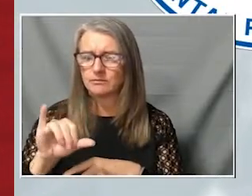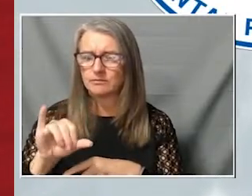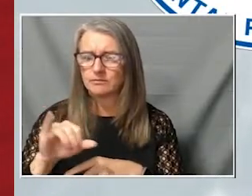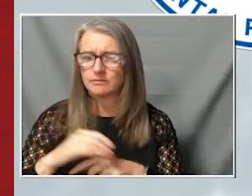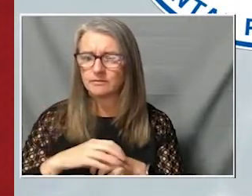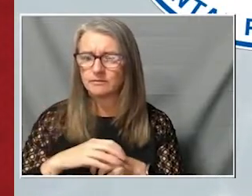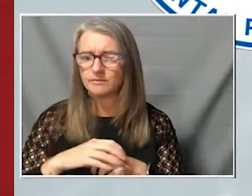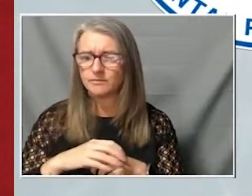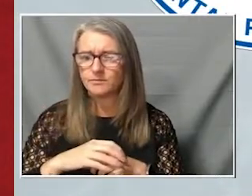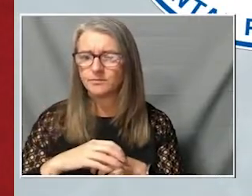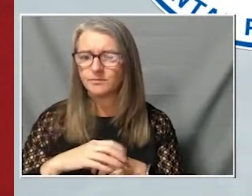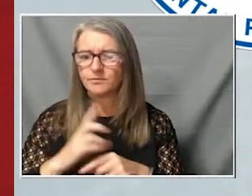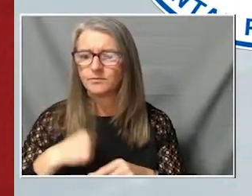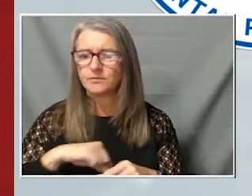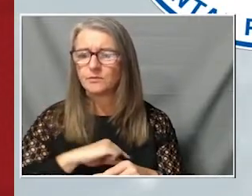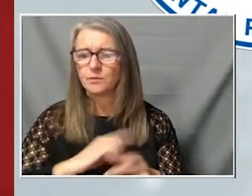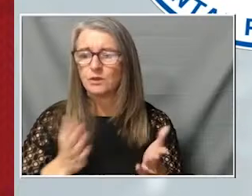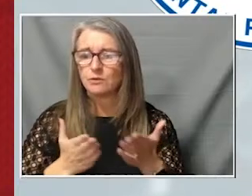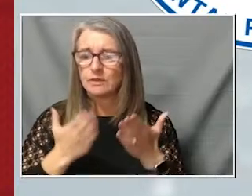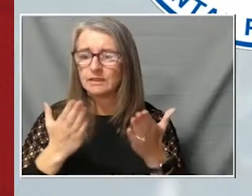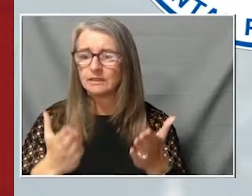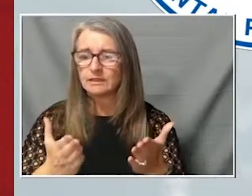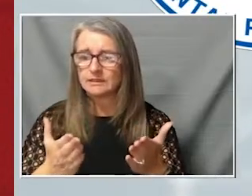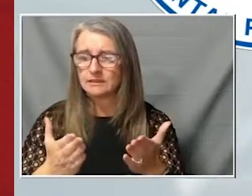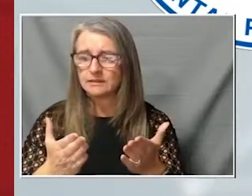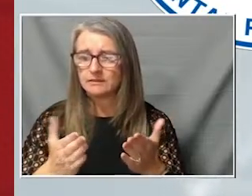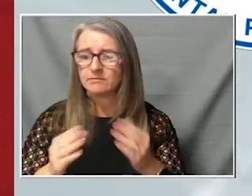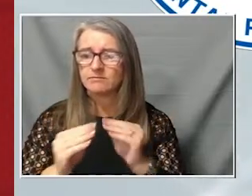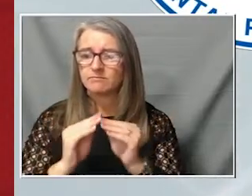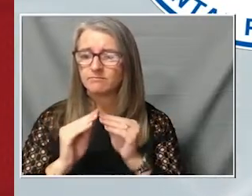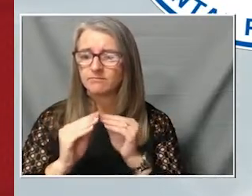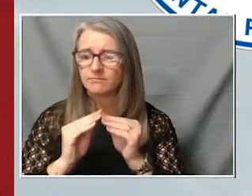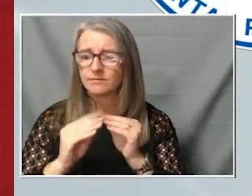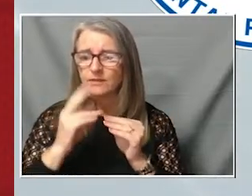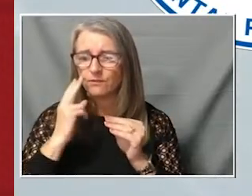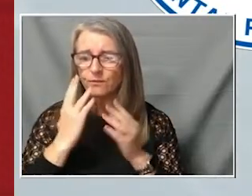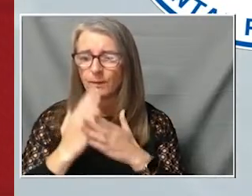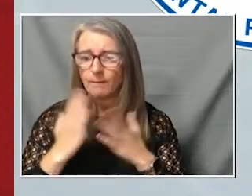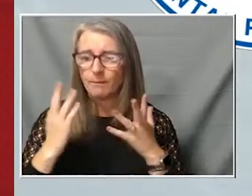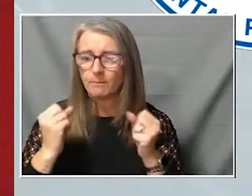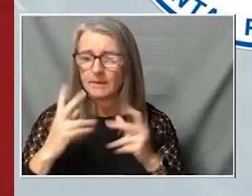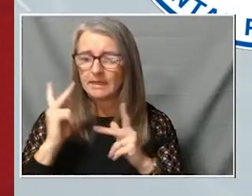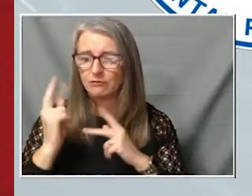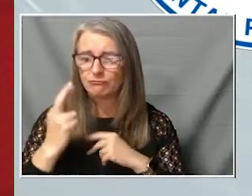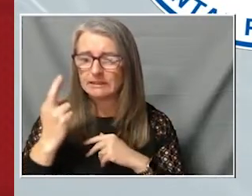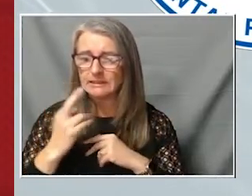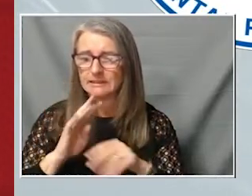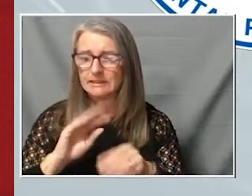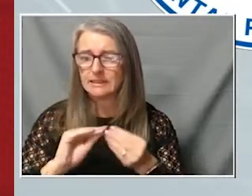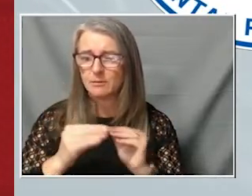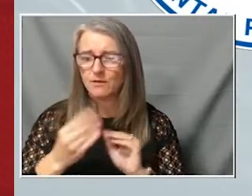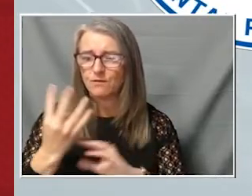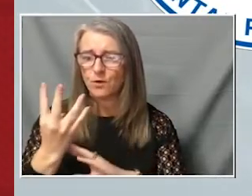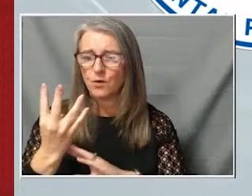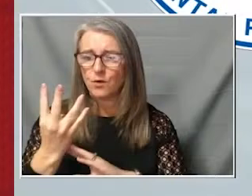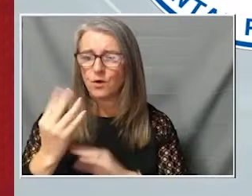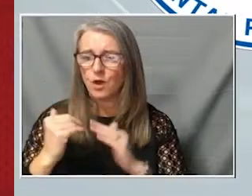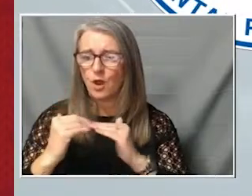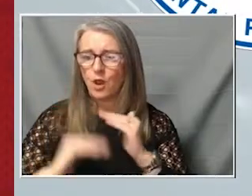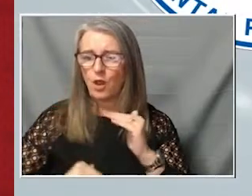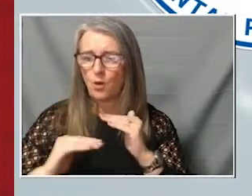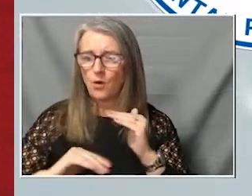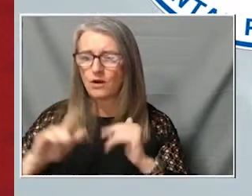Well, so we recommend mitigation, for several reasons at 4, but first, lower levels